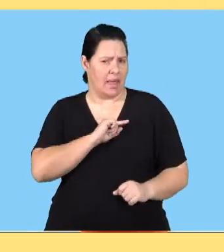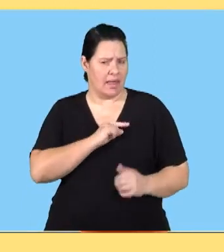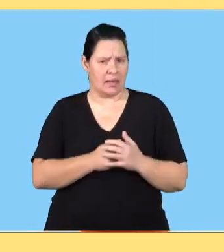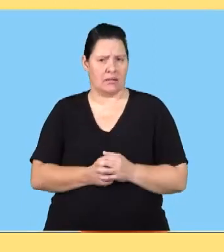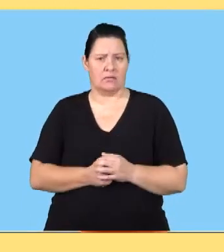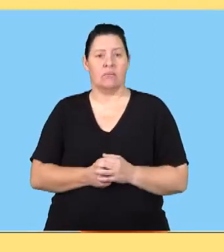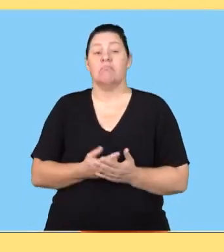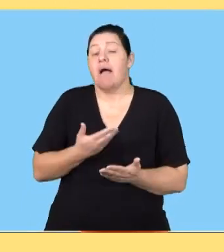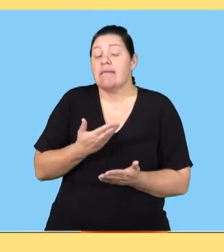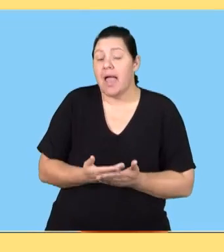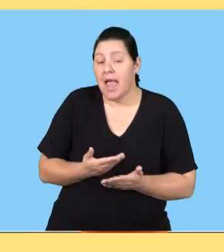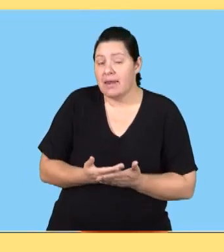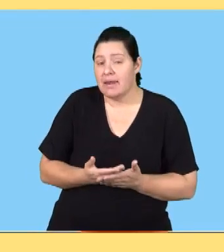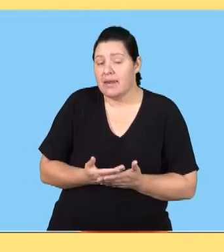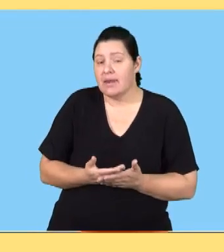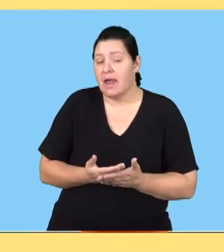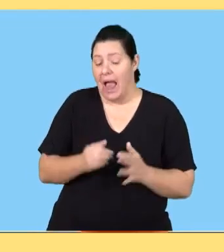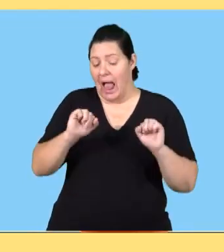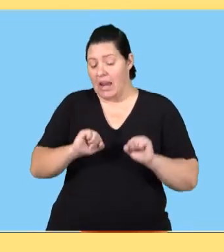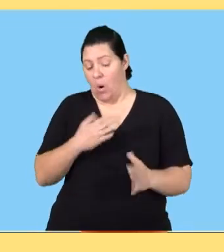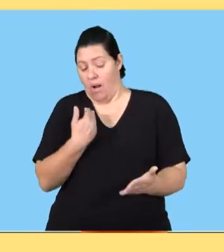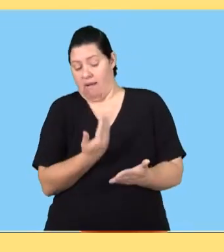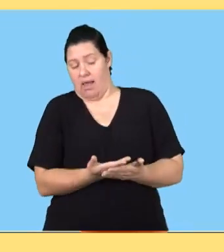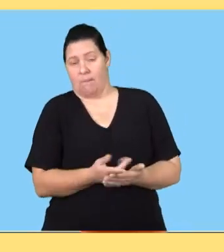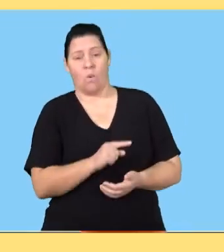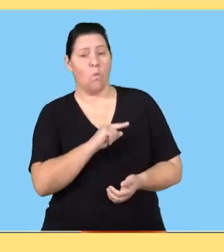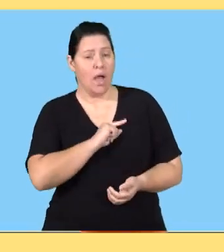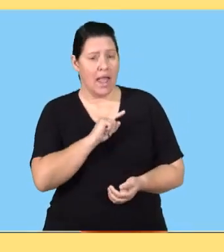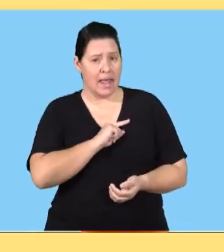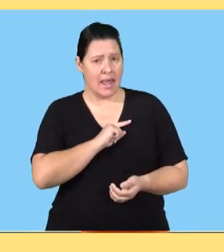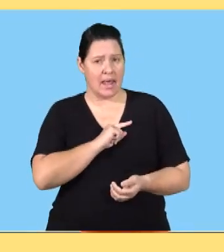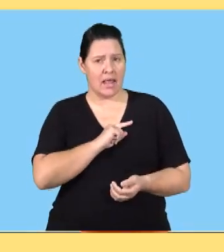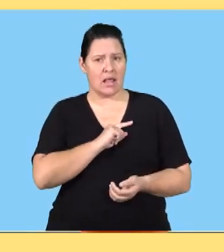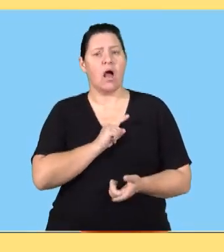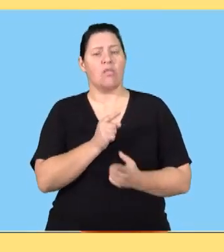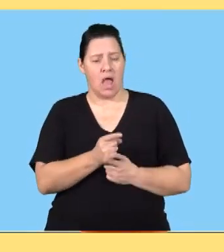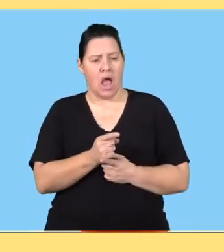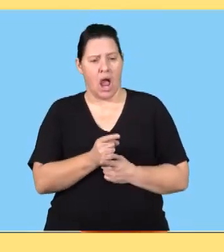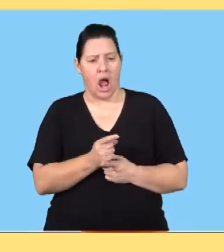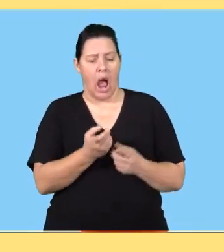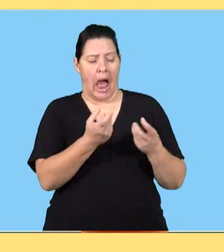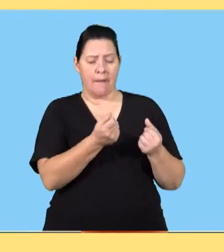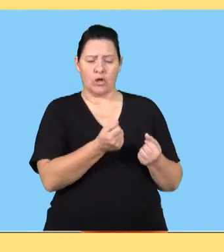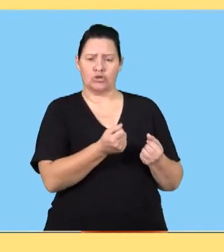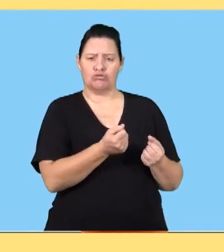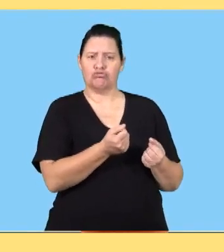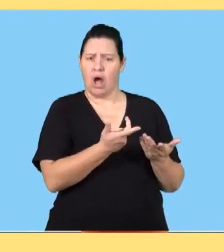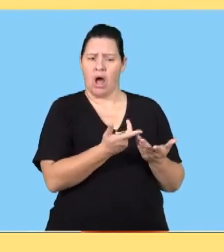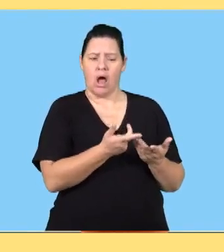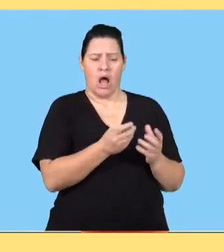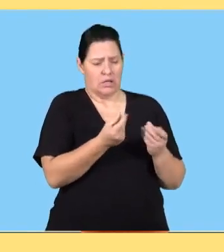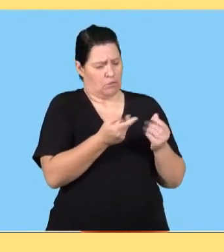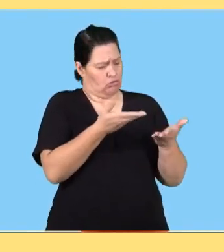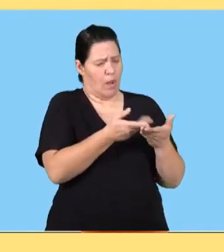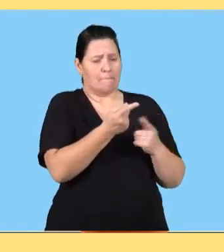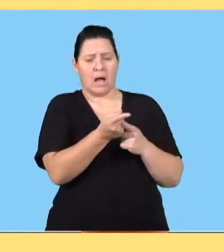allowance. You can also claim an allowance when there is an overcharge. In other words, creditors'